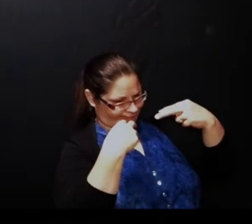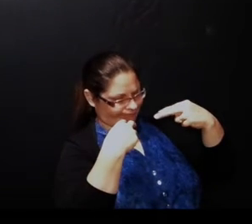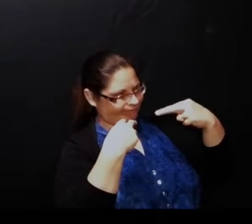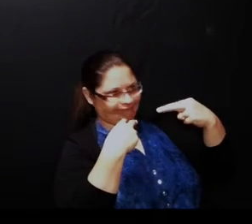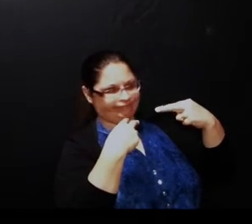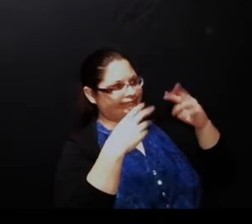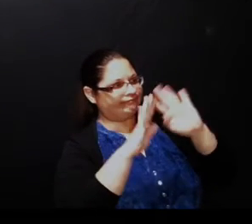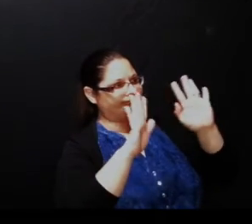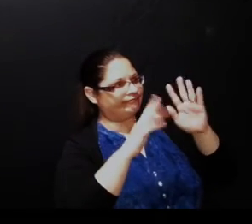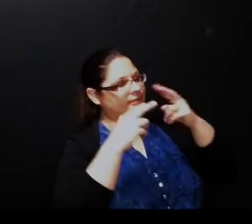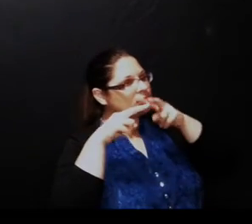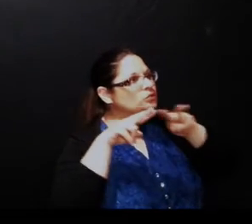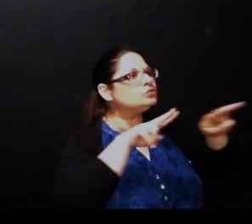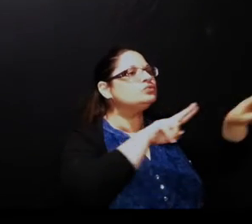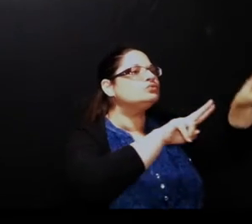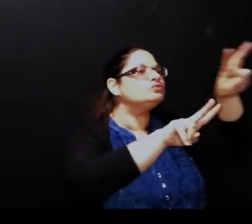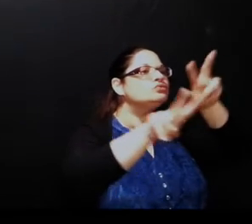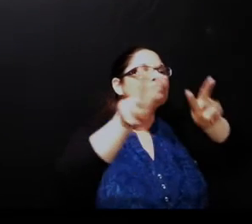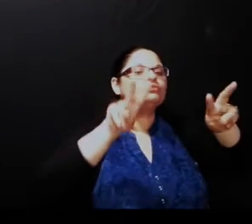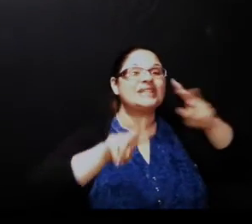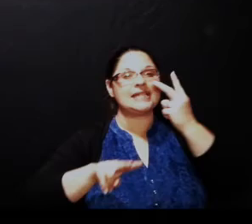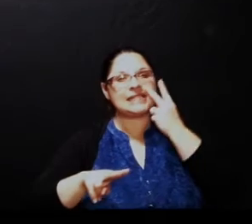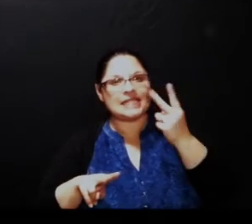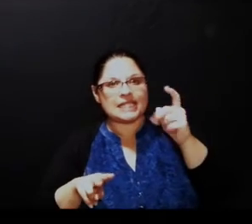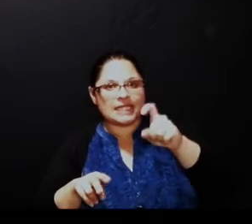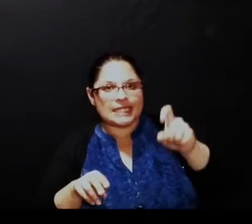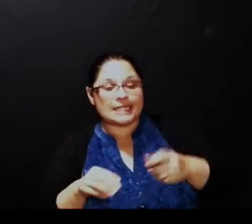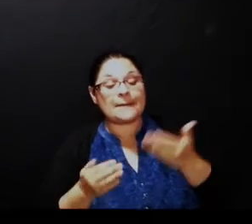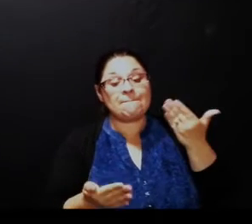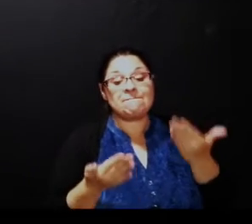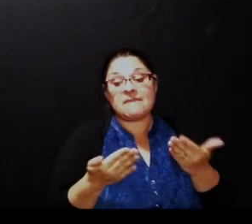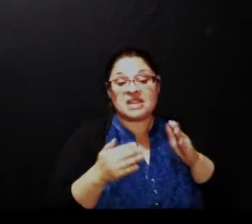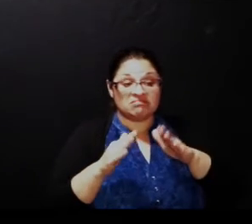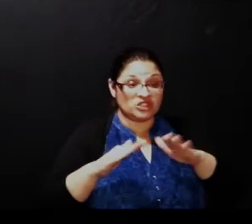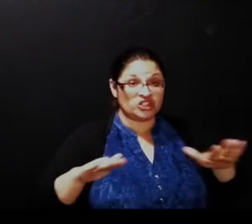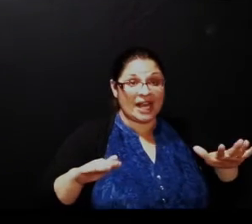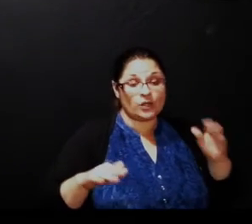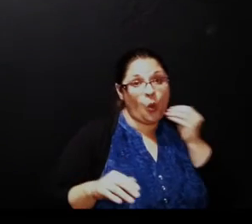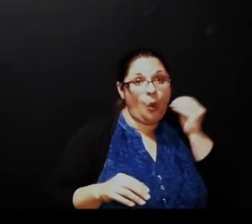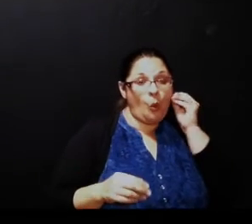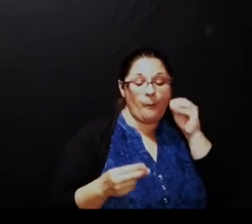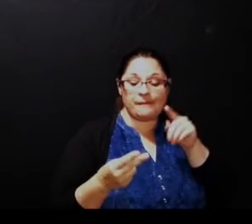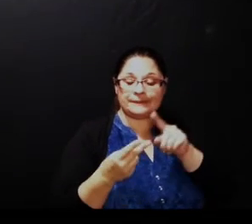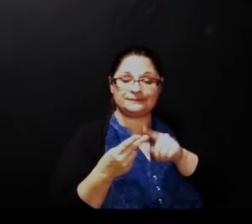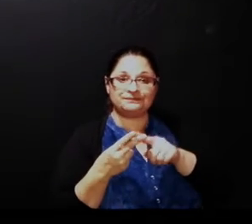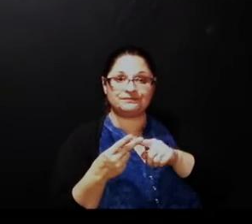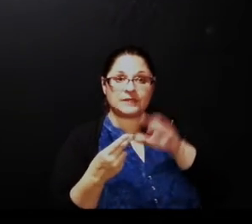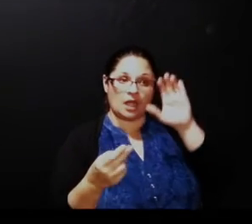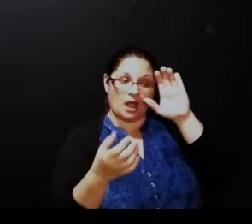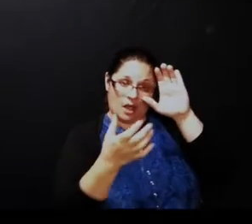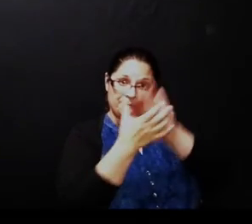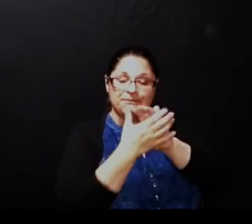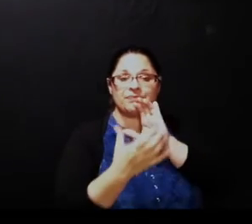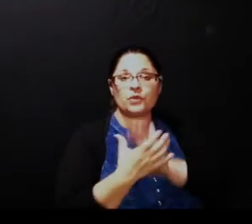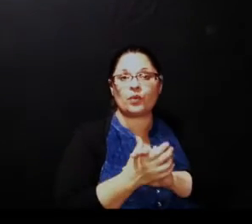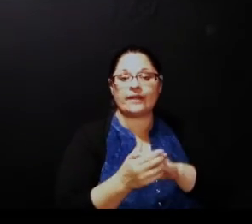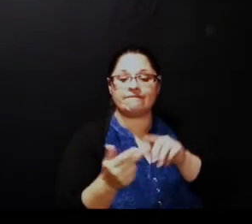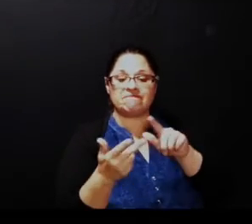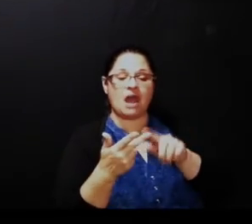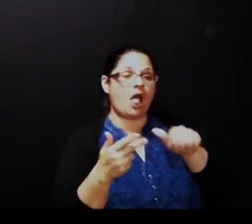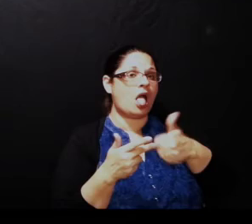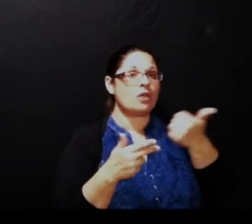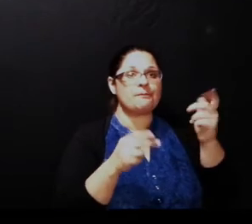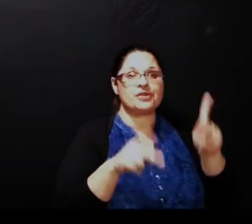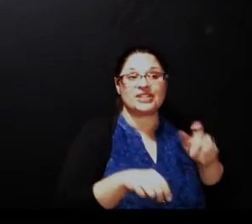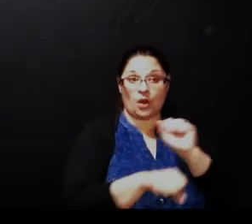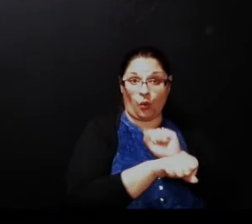It might be a child around your table. It might be a spouse, it might be a family member, it might be a friend at work, it might be someone crossing the path of your life.